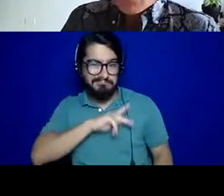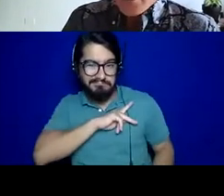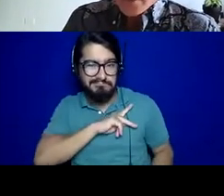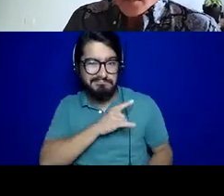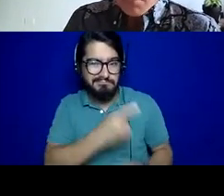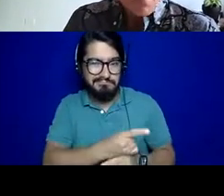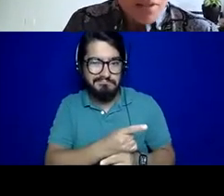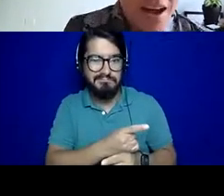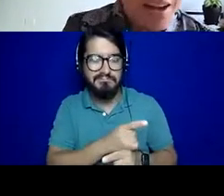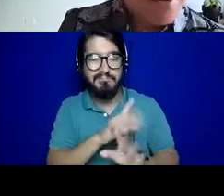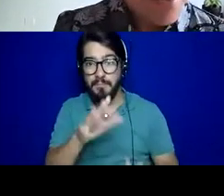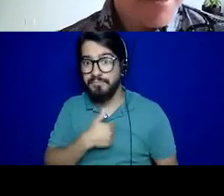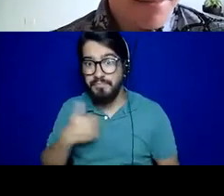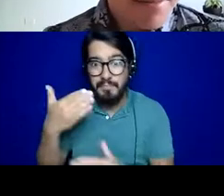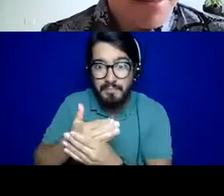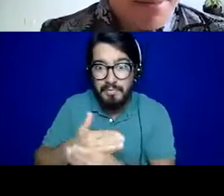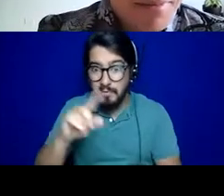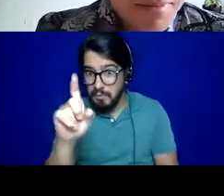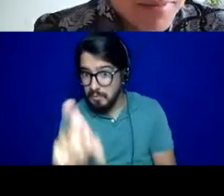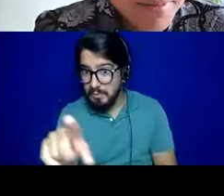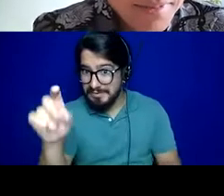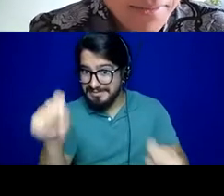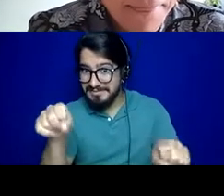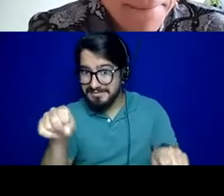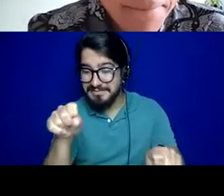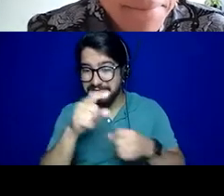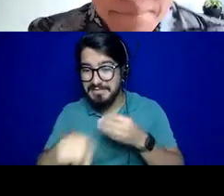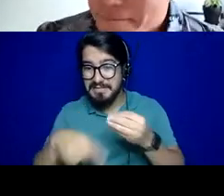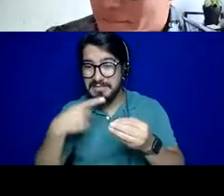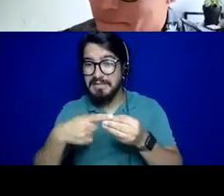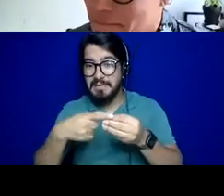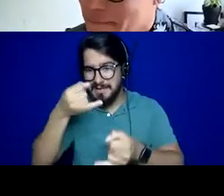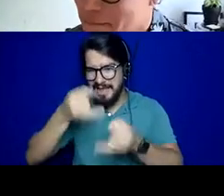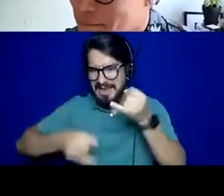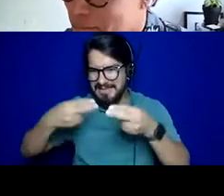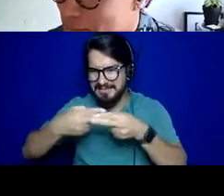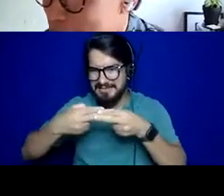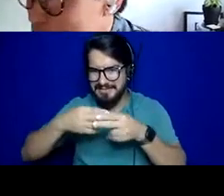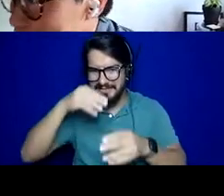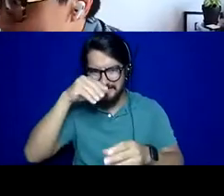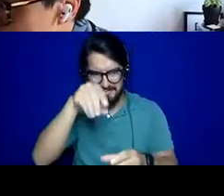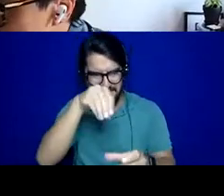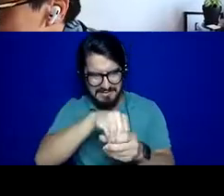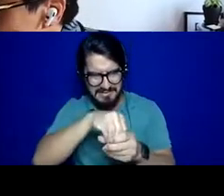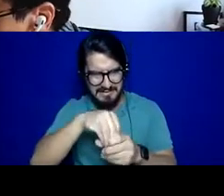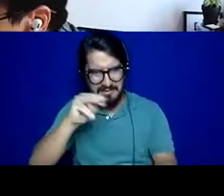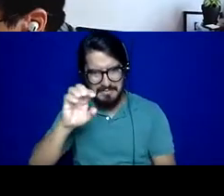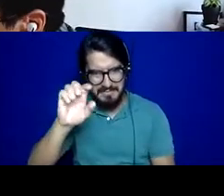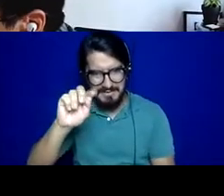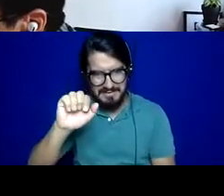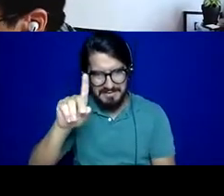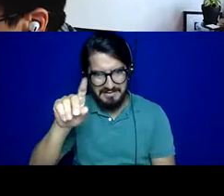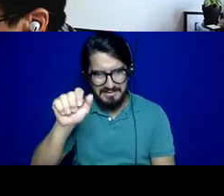So some strategies. Can I ask a quick question about the last slide, some of the metadata on there that is not familiar to me?